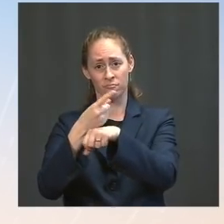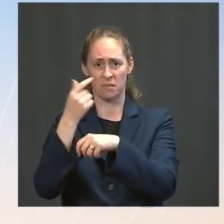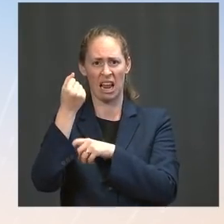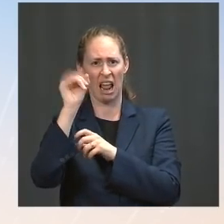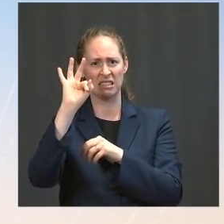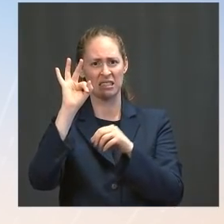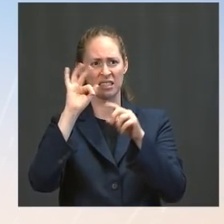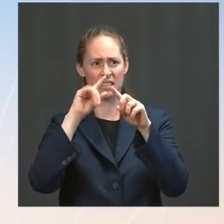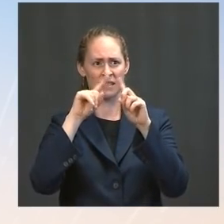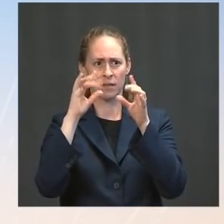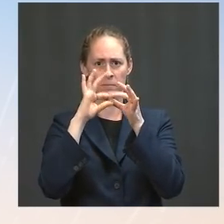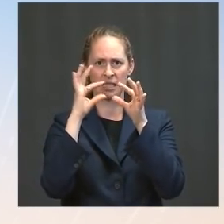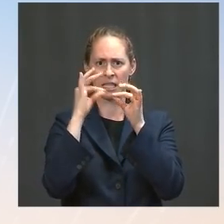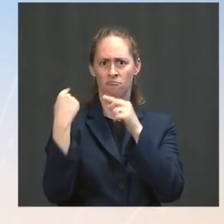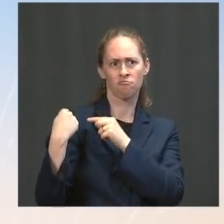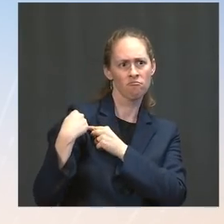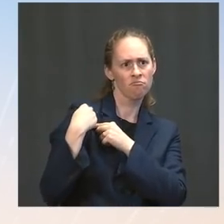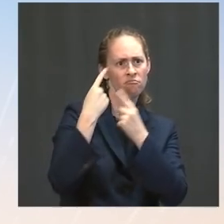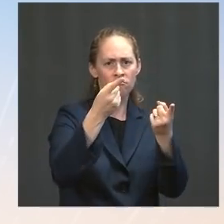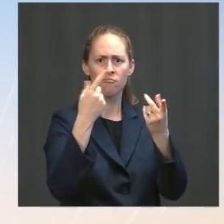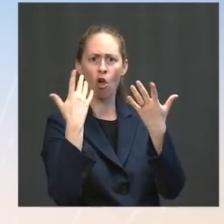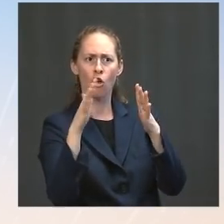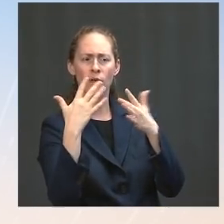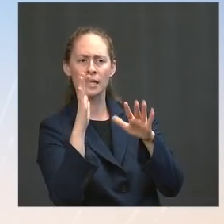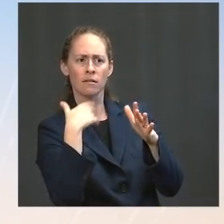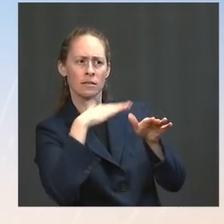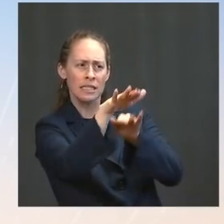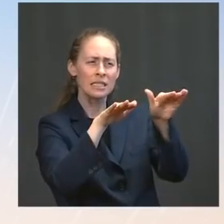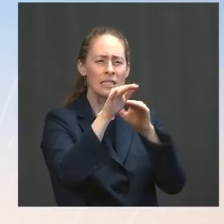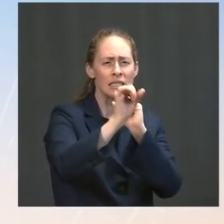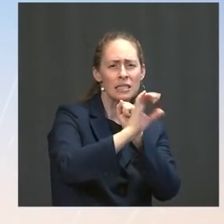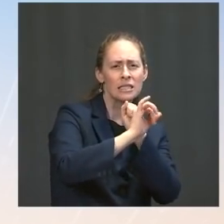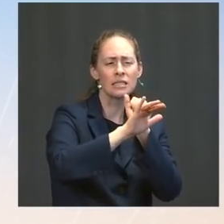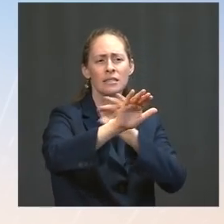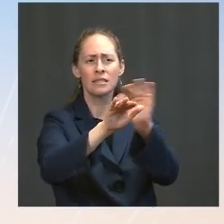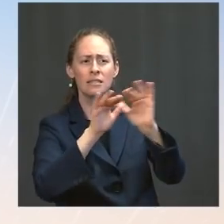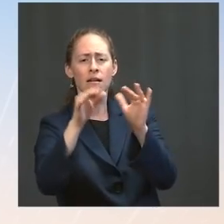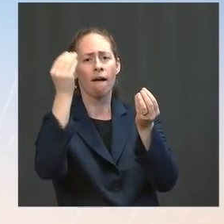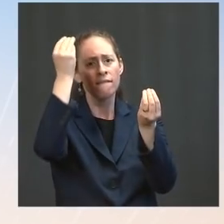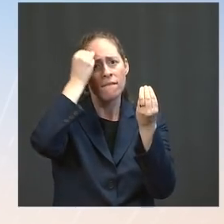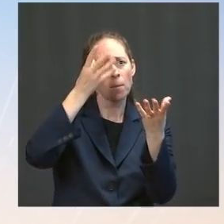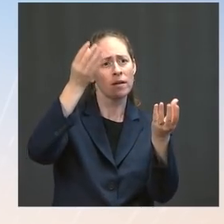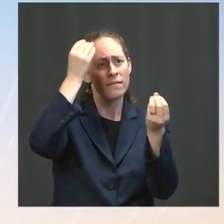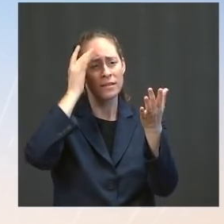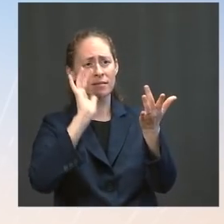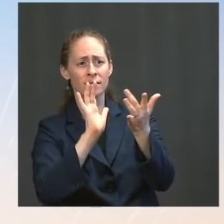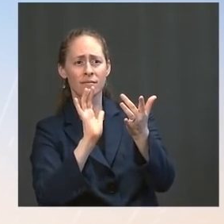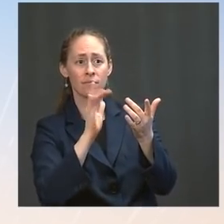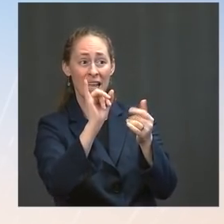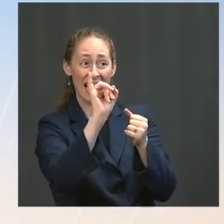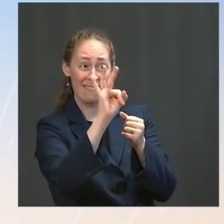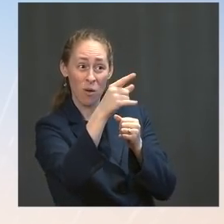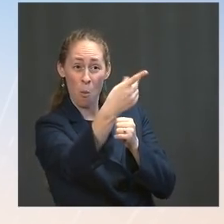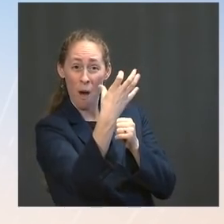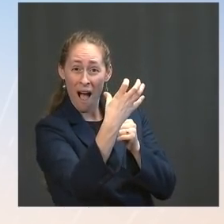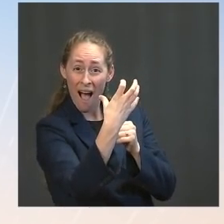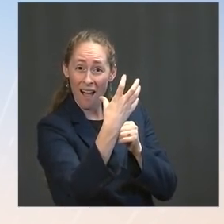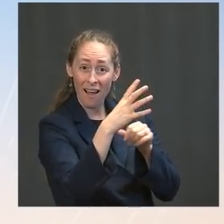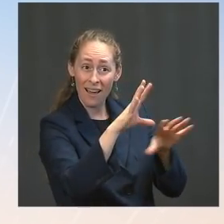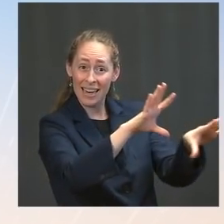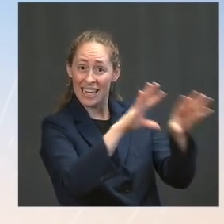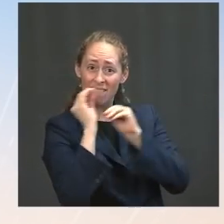is the president's view of this? Does he expect that we will support some of these anti-Taliban fighters, or, as